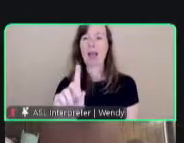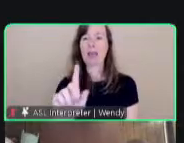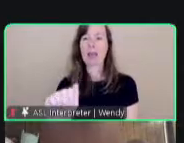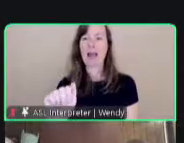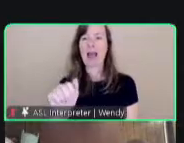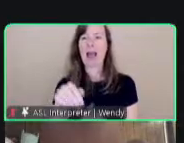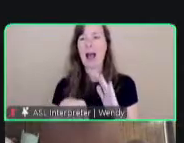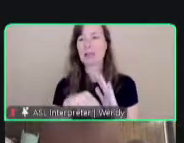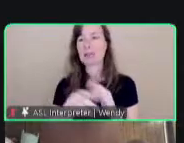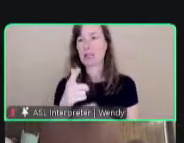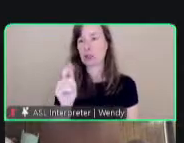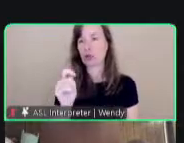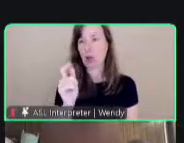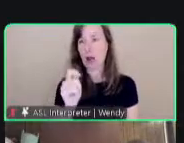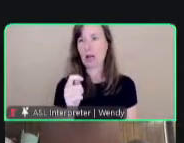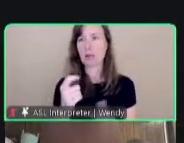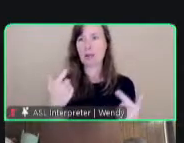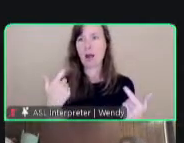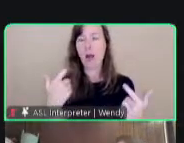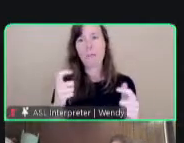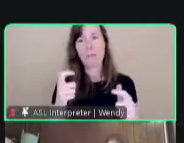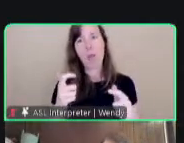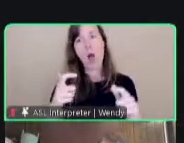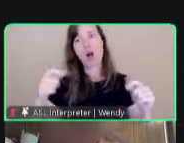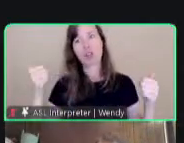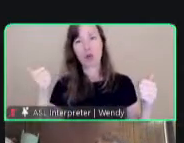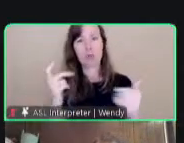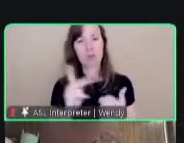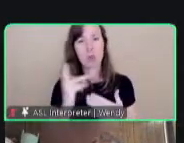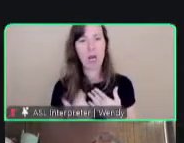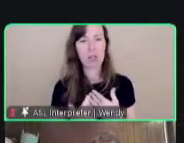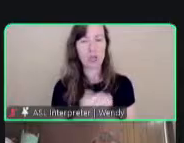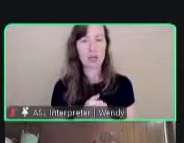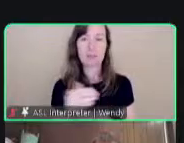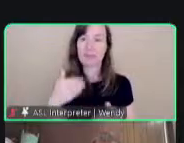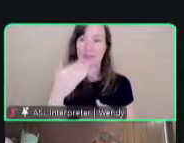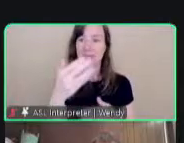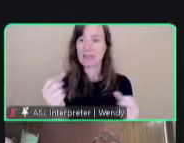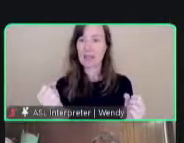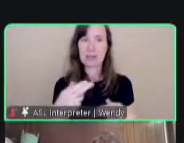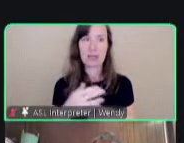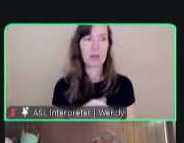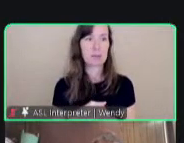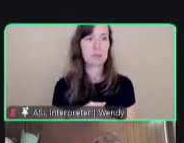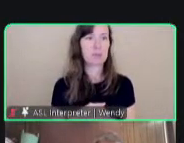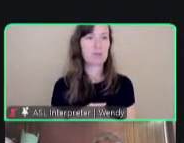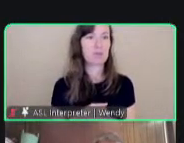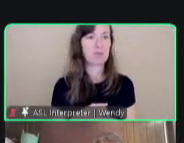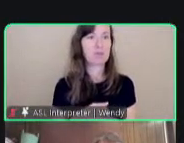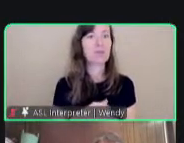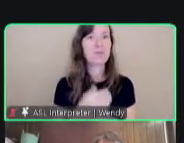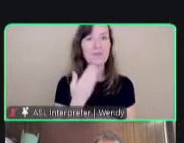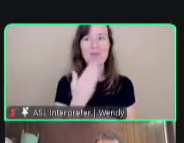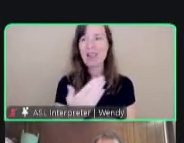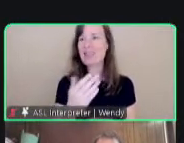a much larger project. If we could go to the next slide, though. Thank you, Vice Mayor Briner.